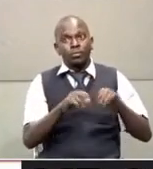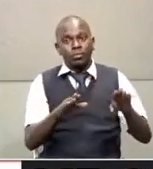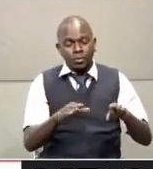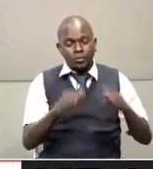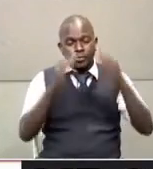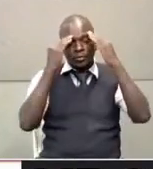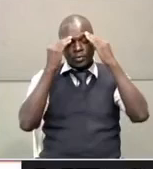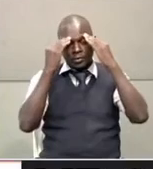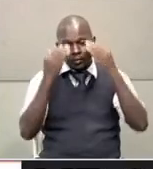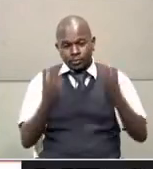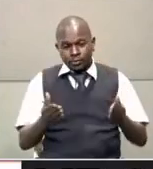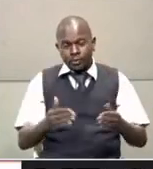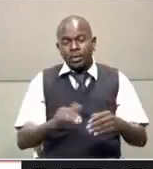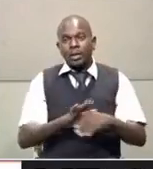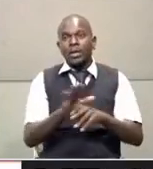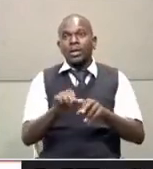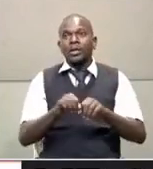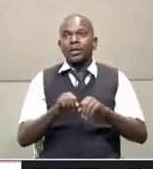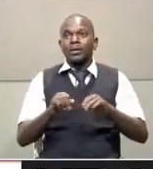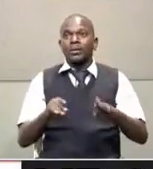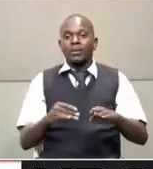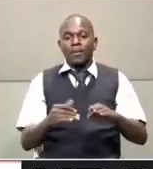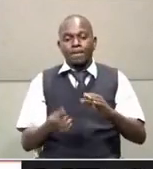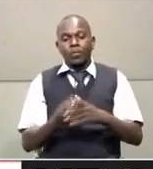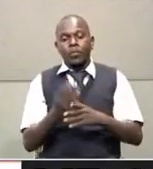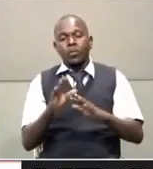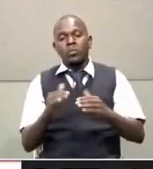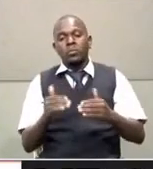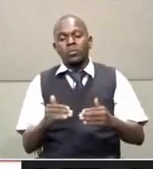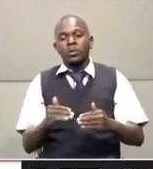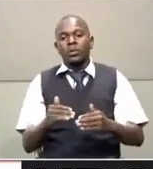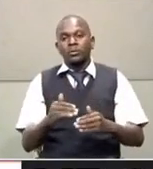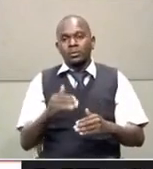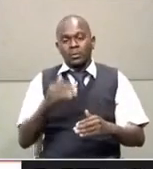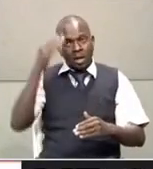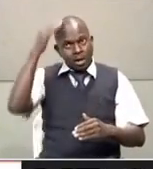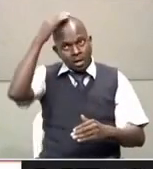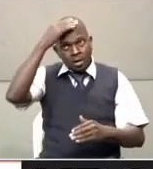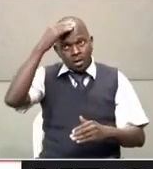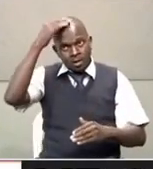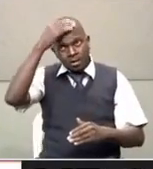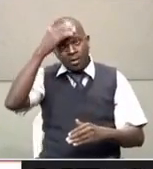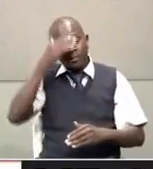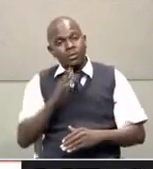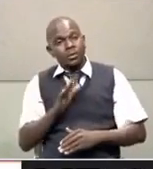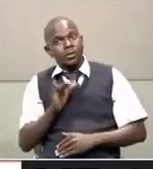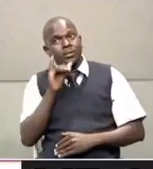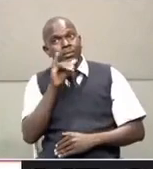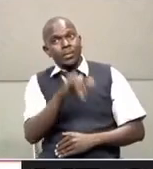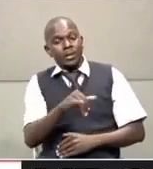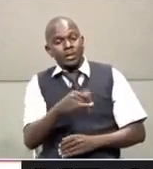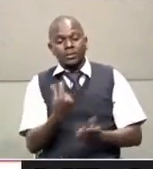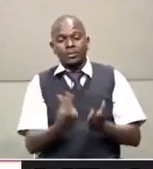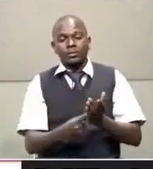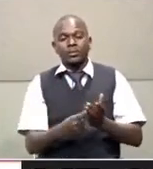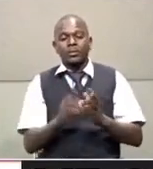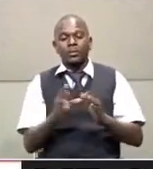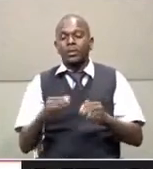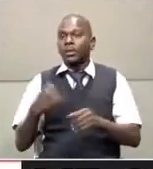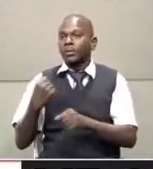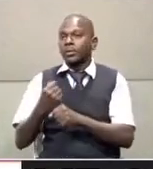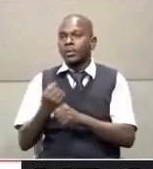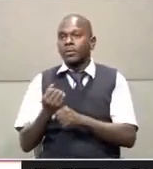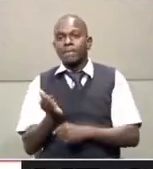don't know even when, how COVID came. Maybe it came with those Saudis who were coming back. Maybe it came with those workers who